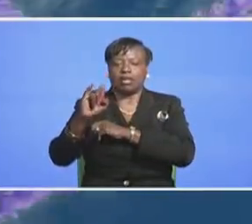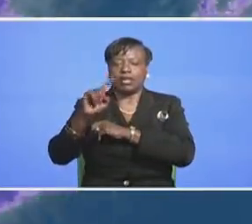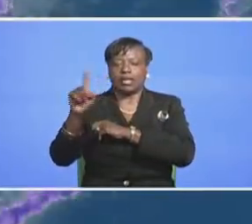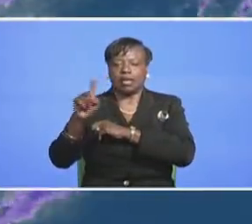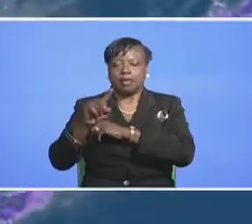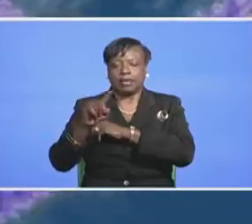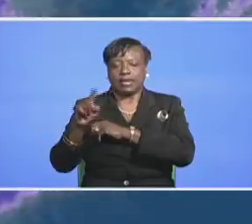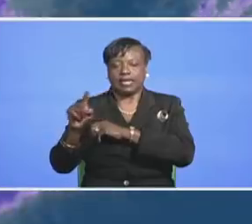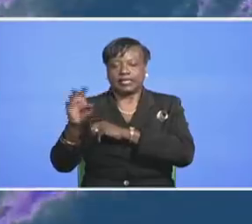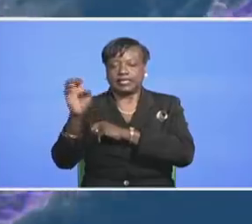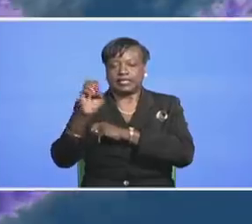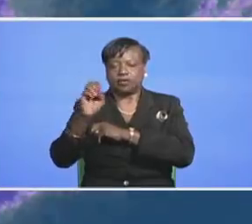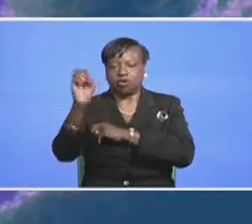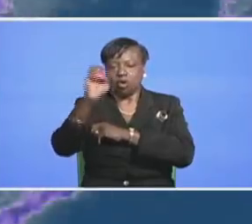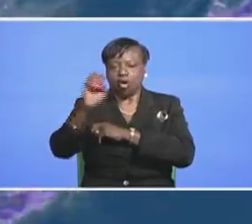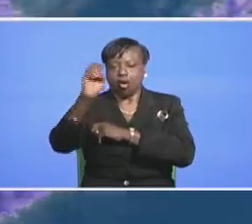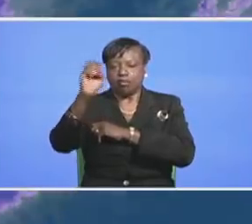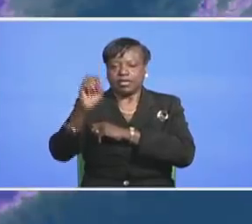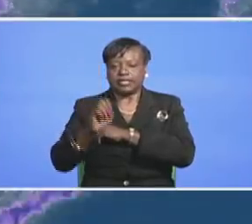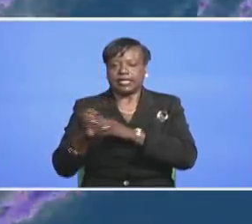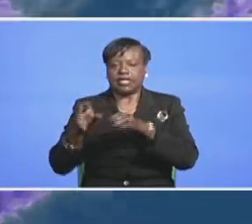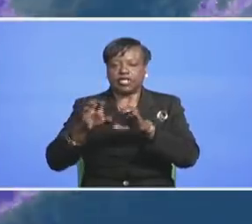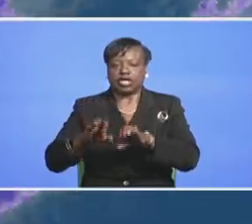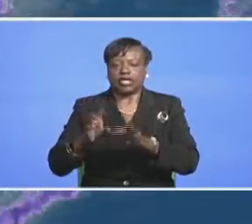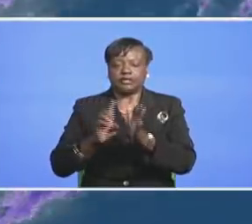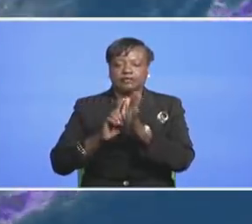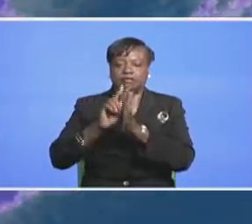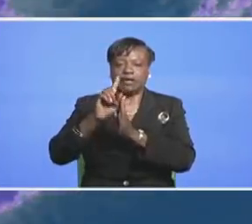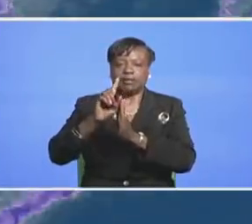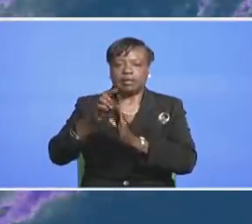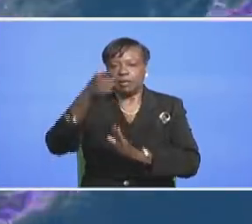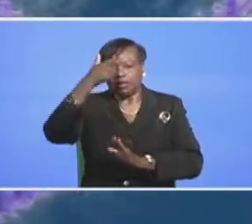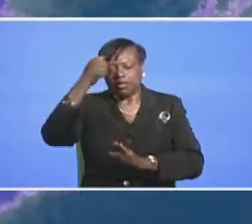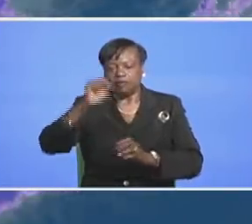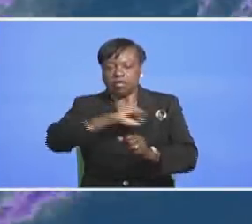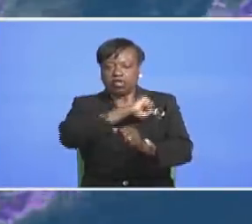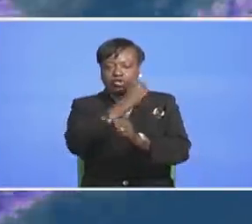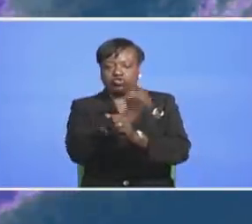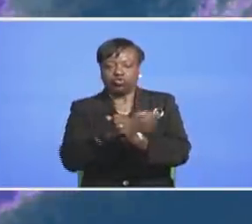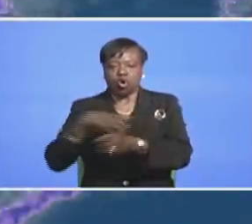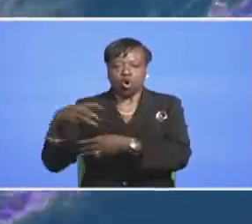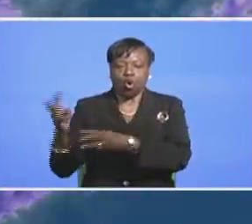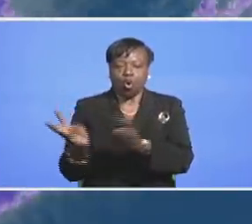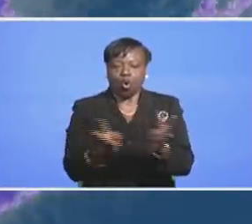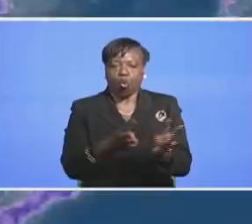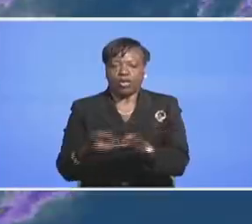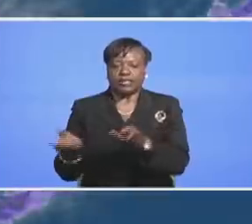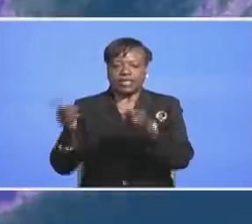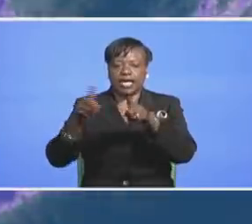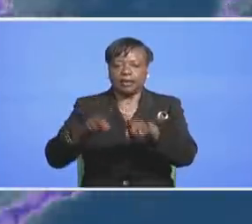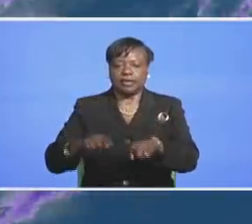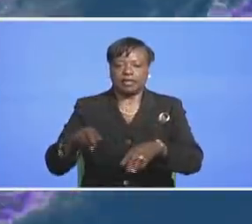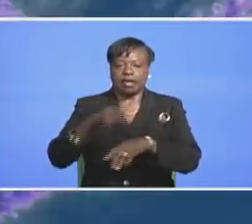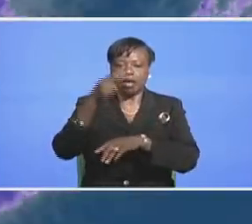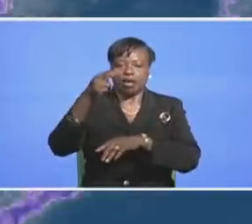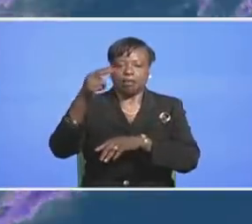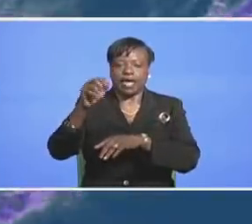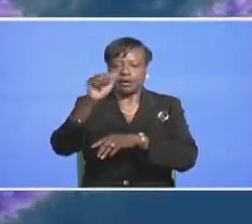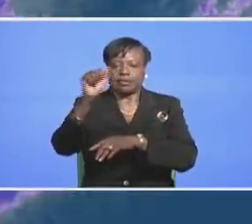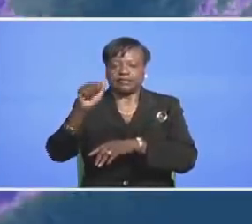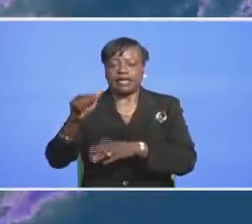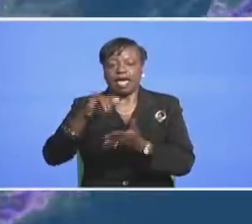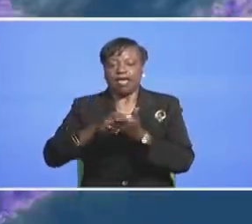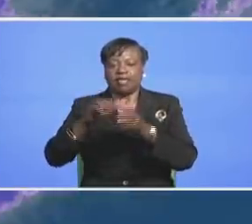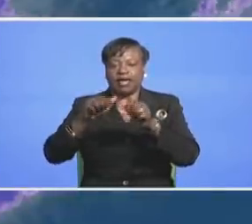0% chance of development, and that is because of the very strong wind shearing taking place in the mid and upper atmosphere. But that could all change as